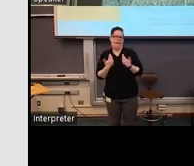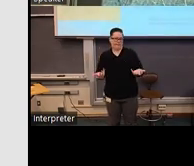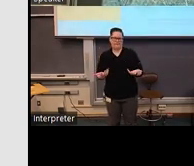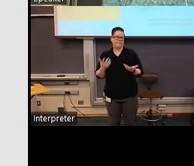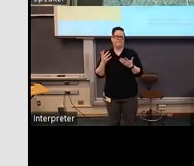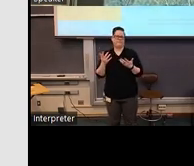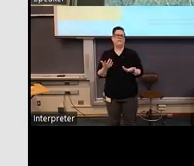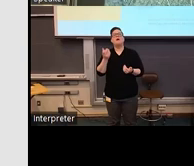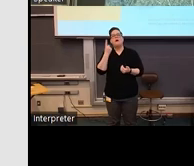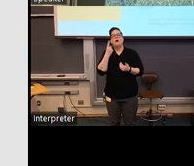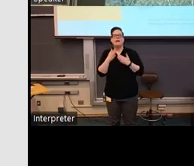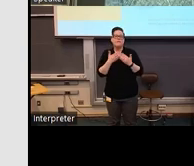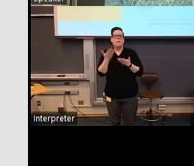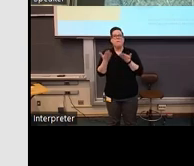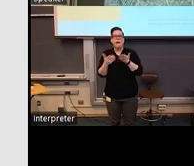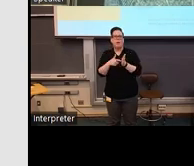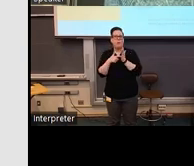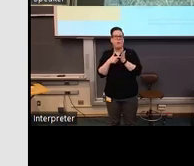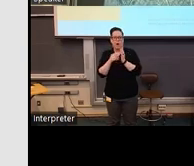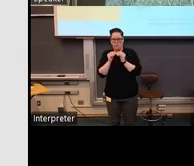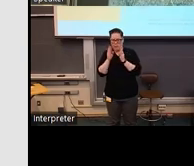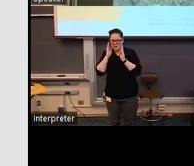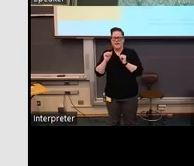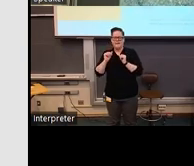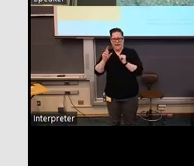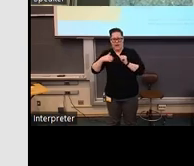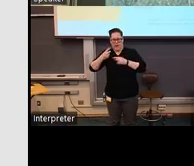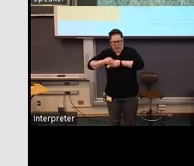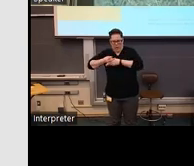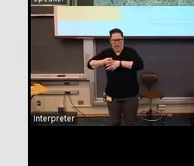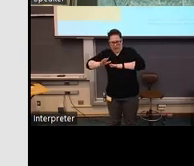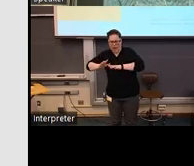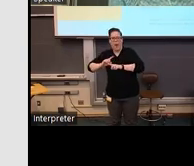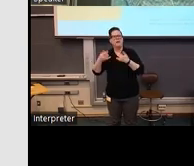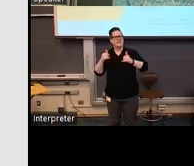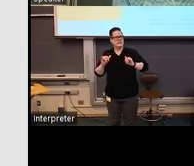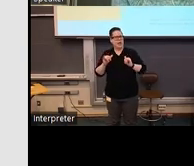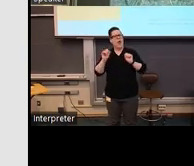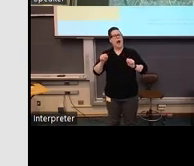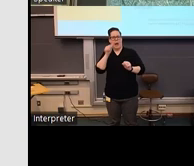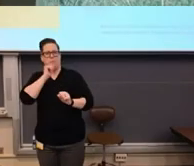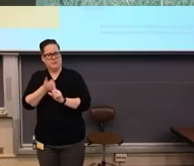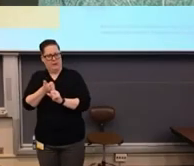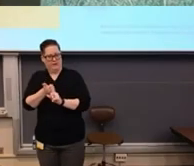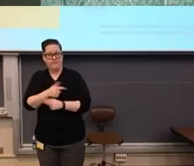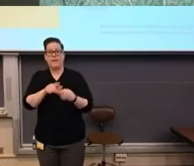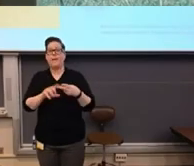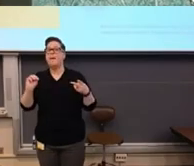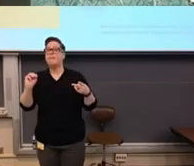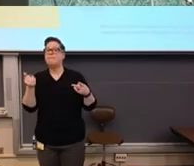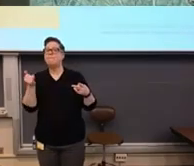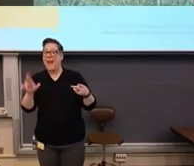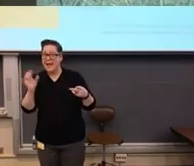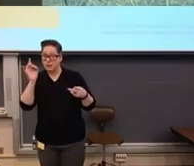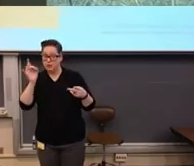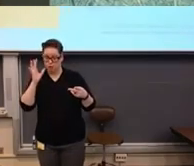to carry out those activities, even though it might require more attention. In order to meet criteria for a major neurocognitive